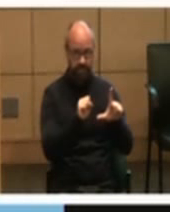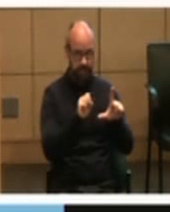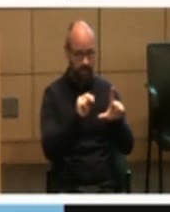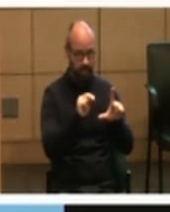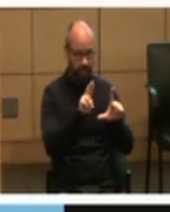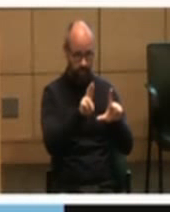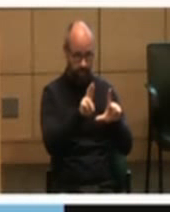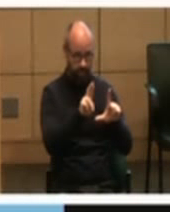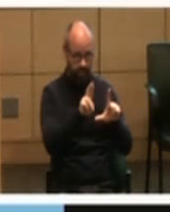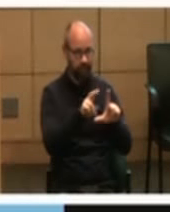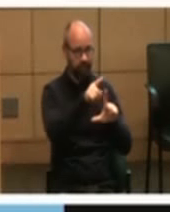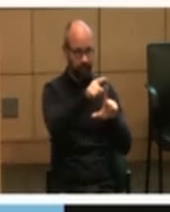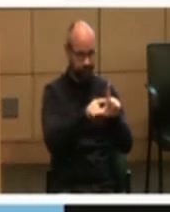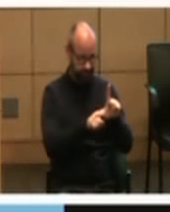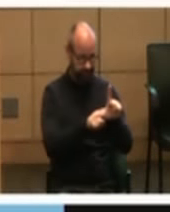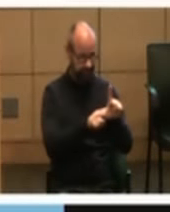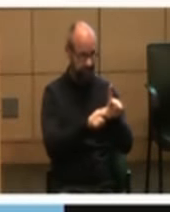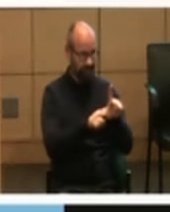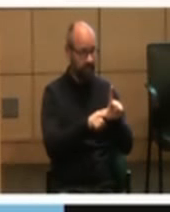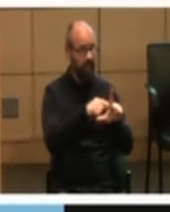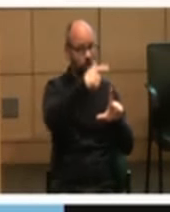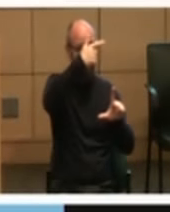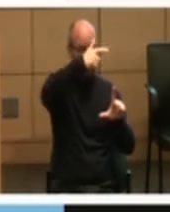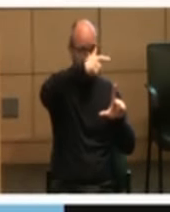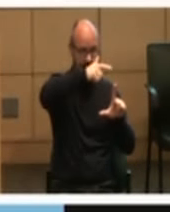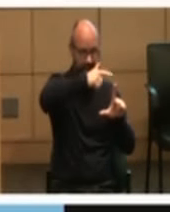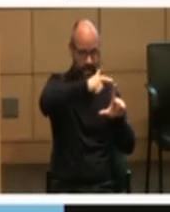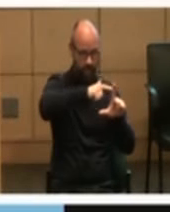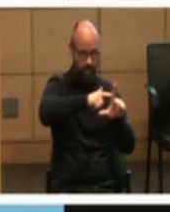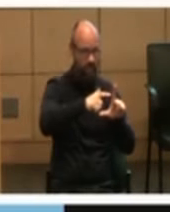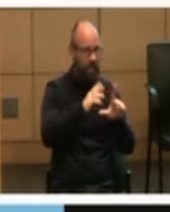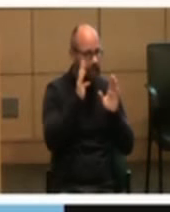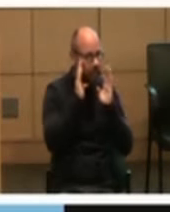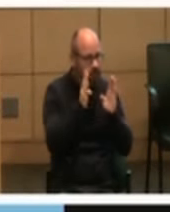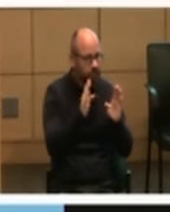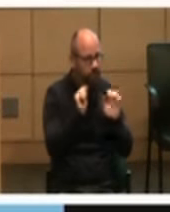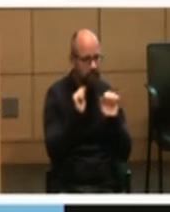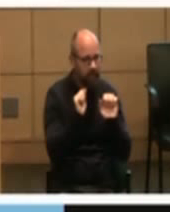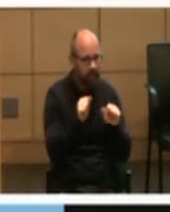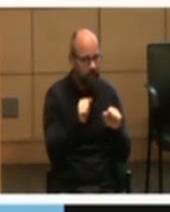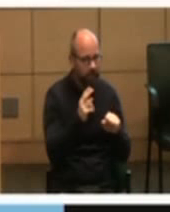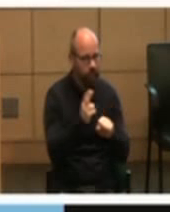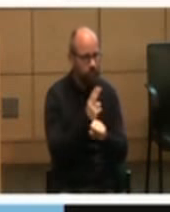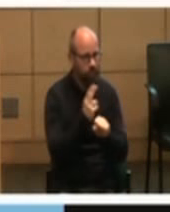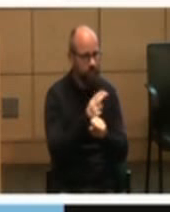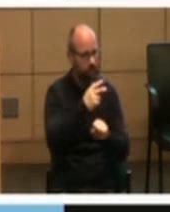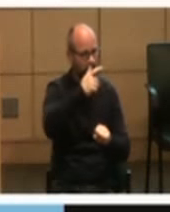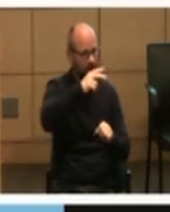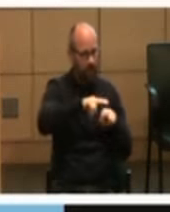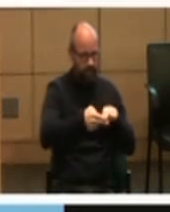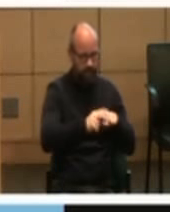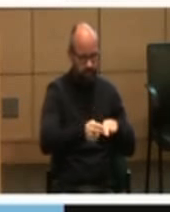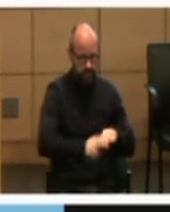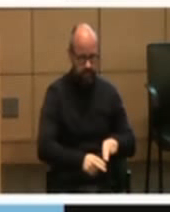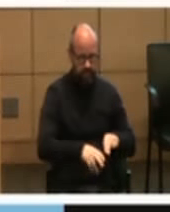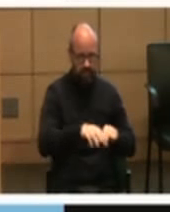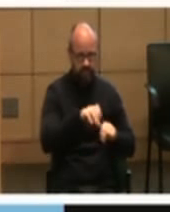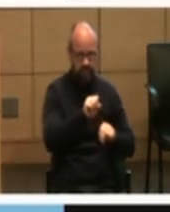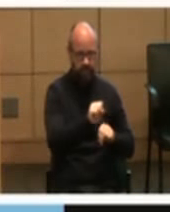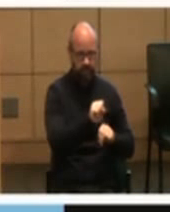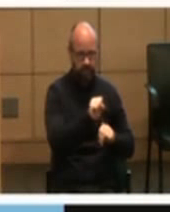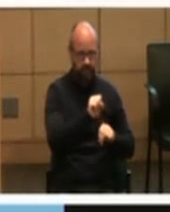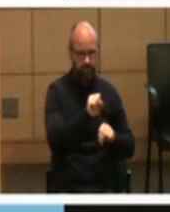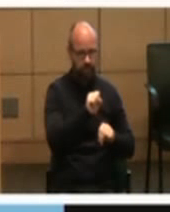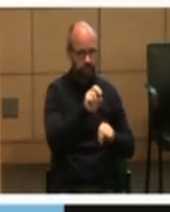performance because the listener can use a less advantageous signal-to-noise ratio to still get that 70%